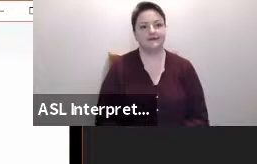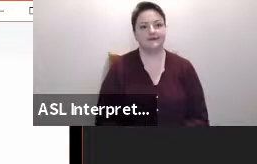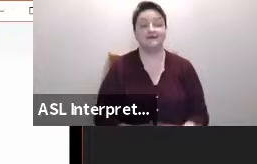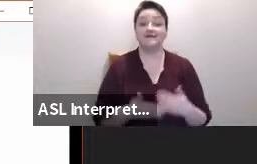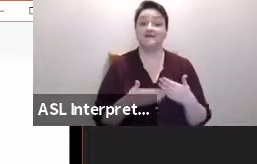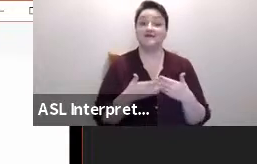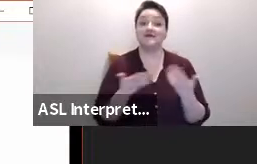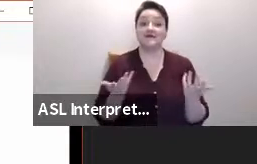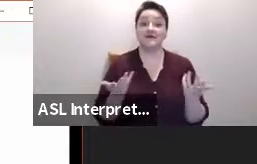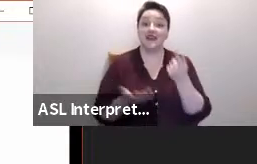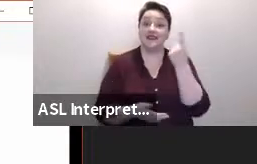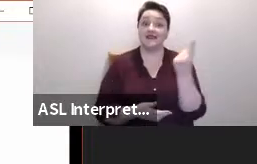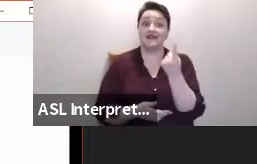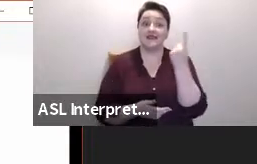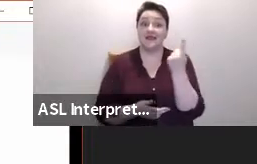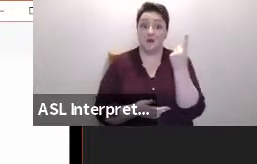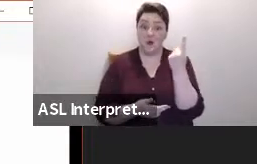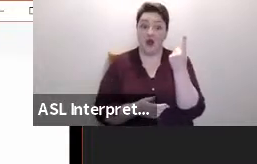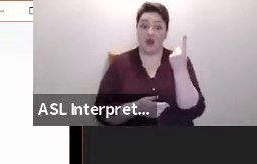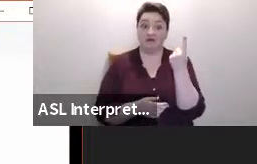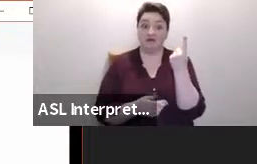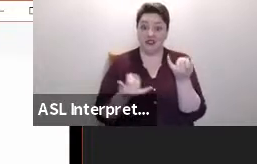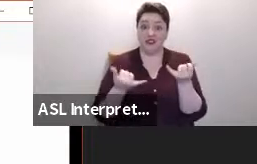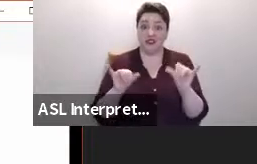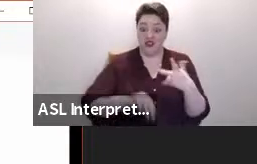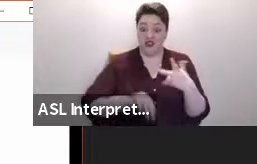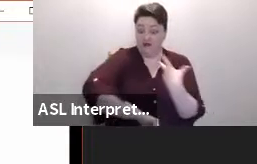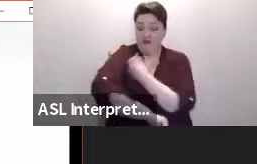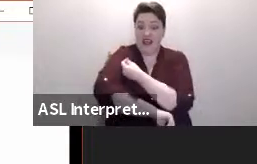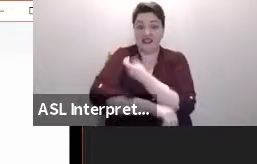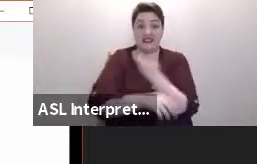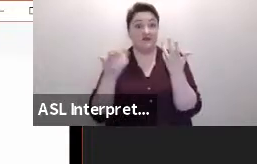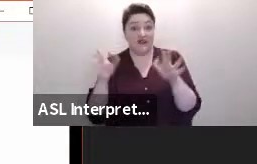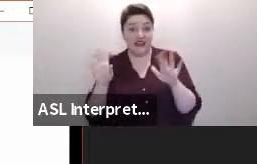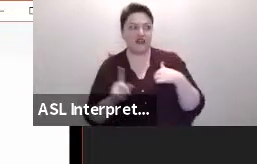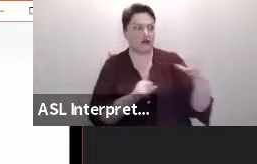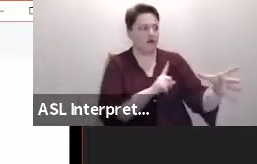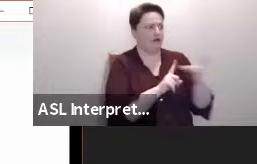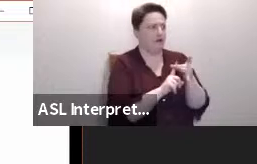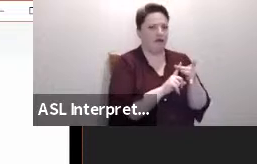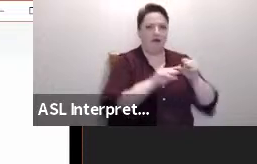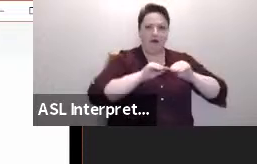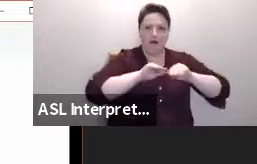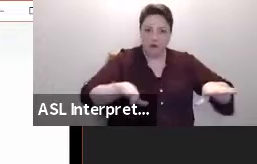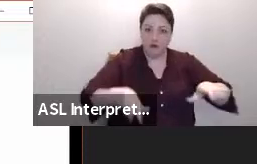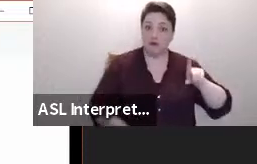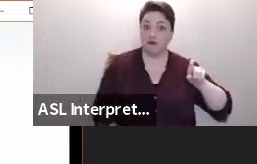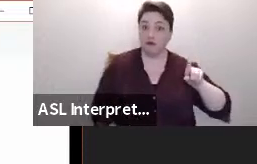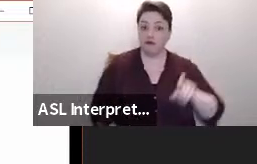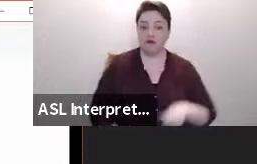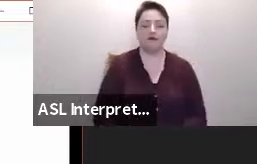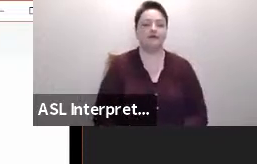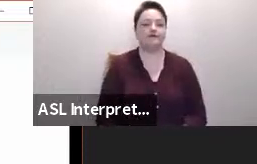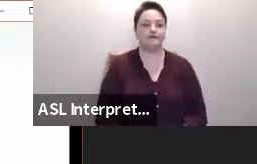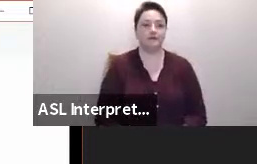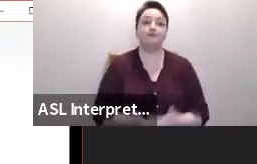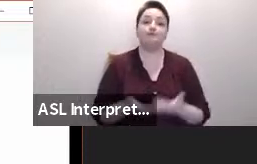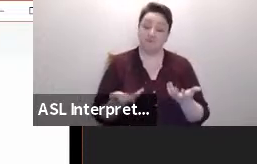Can someone still carry and transmit COVID-19? What we know is that